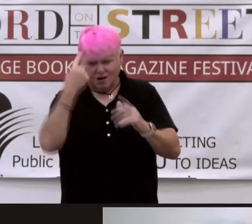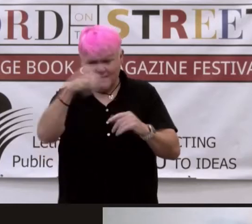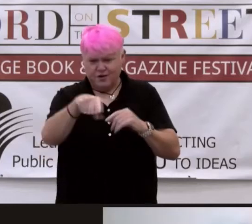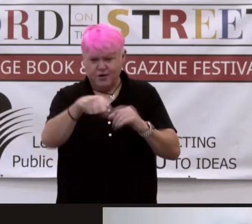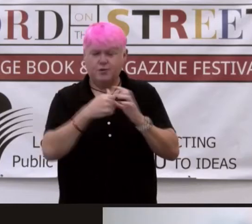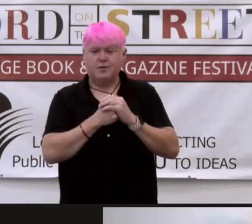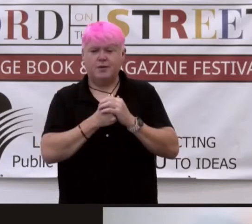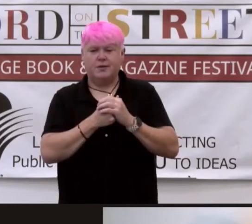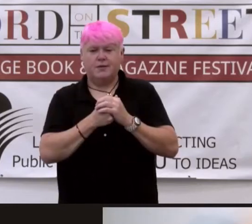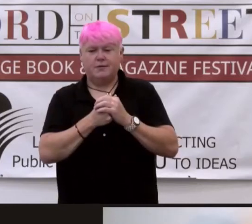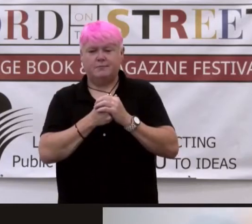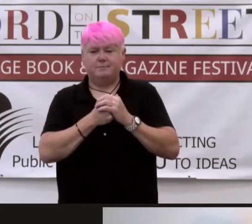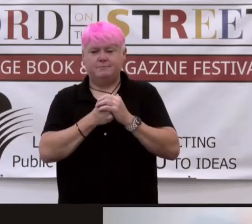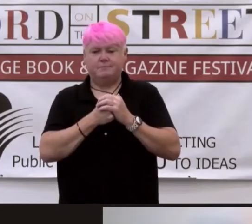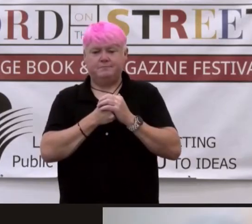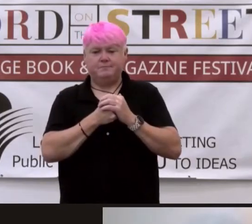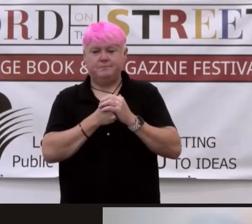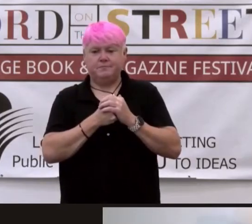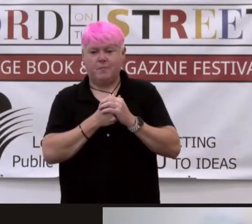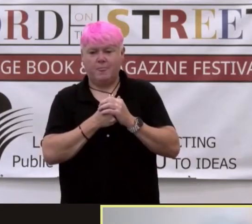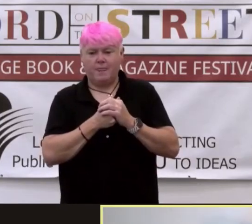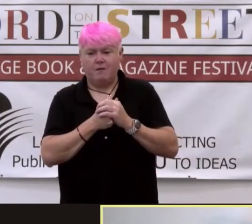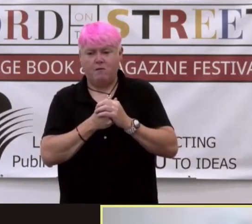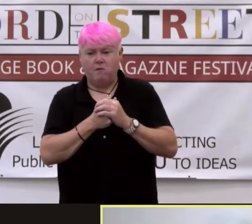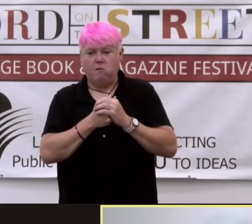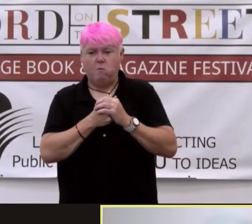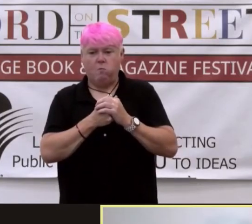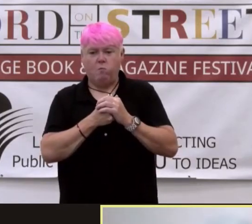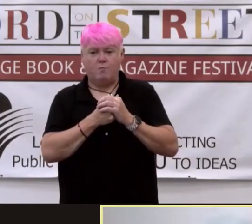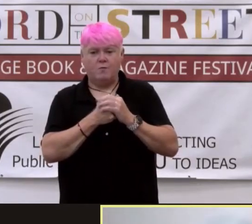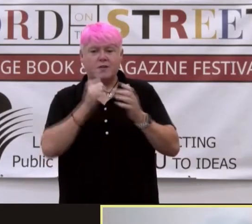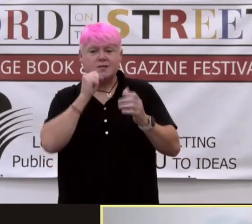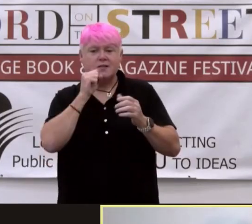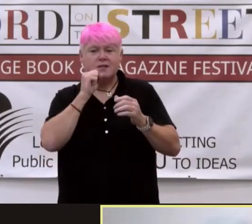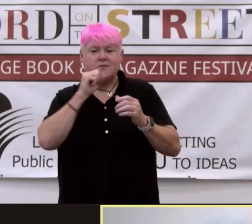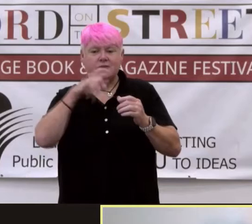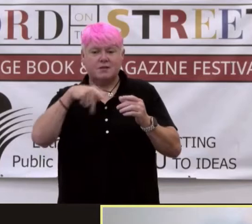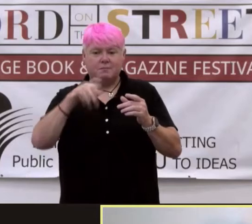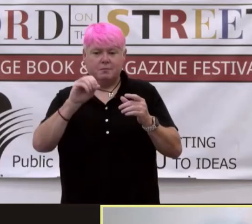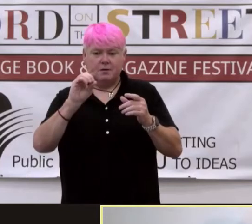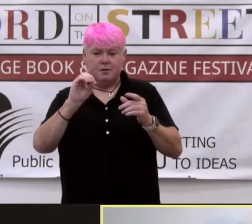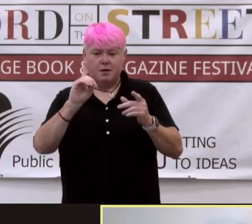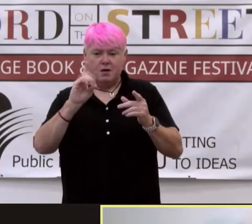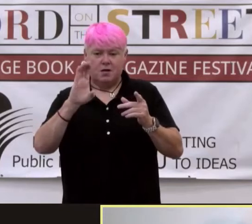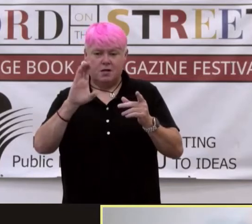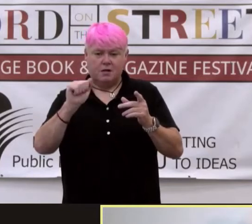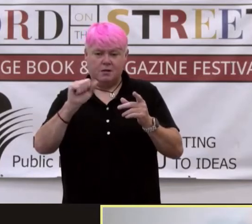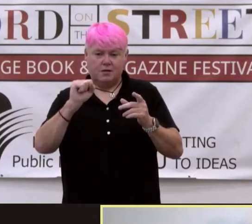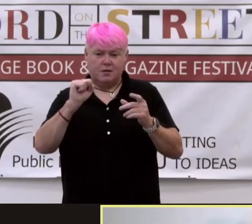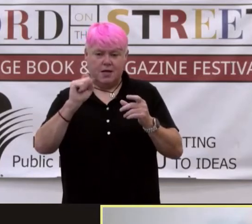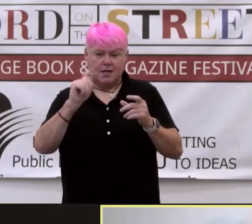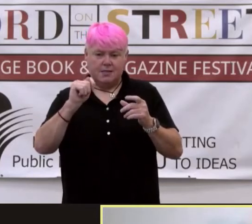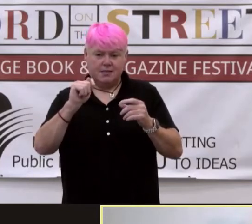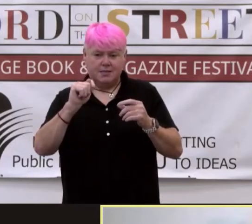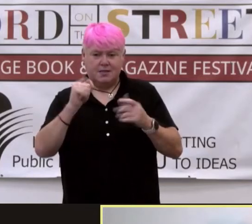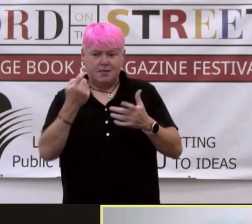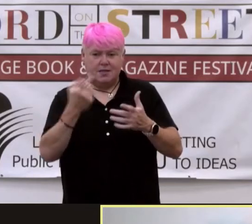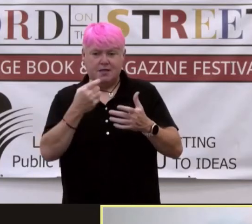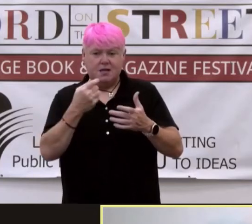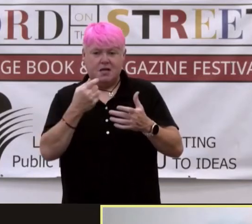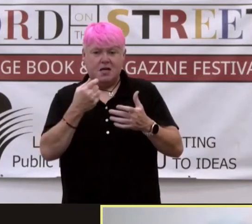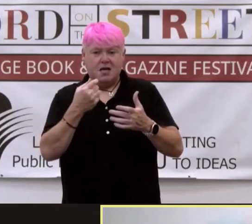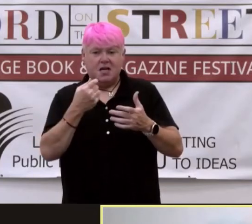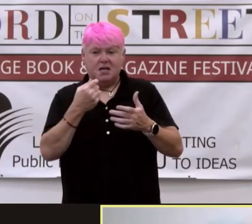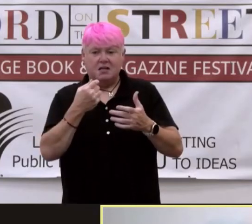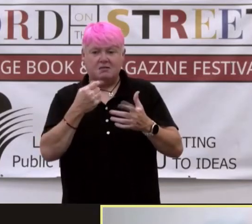the flame? With Sadie, it was the podcast. I just started writing the script. I was like, I didn't have